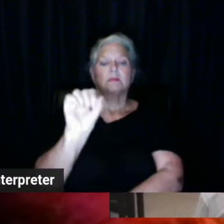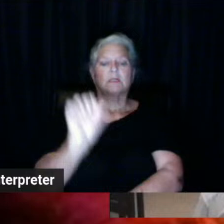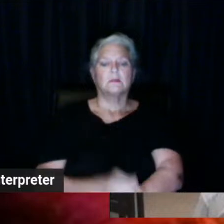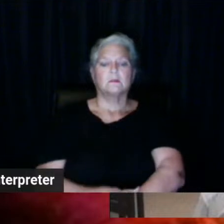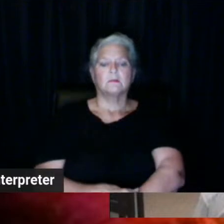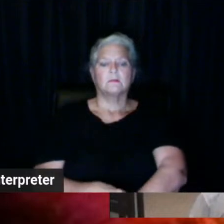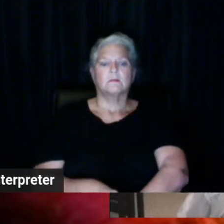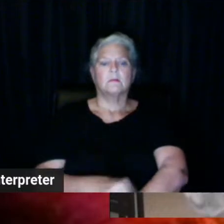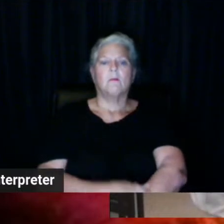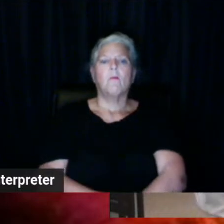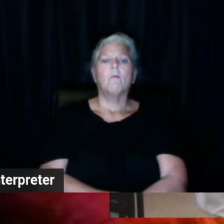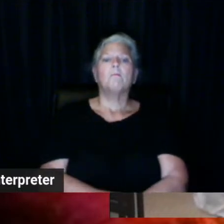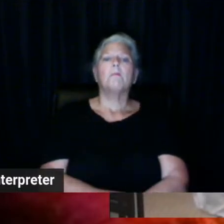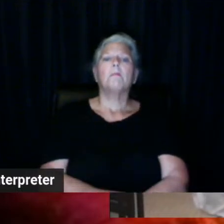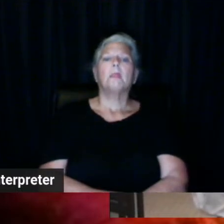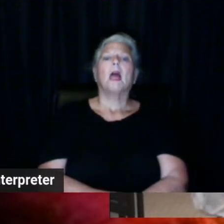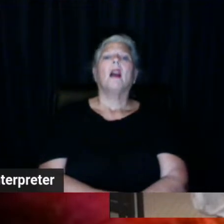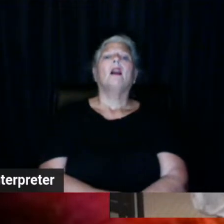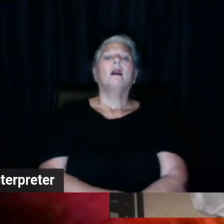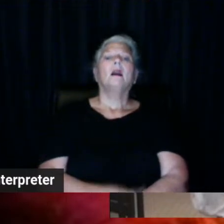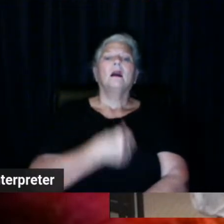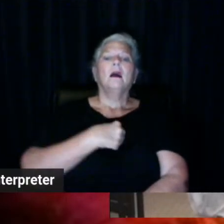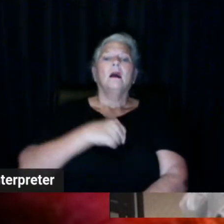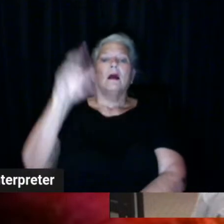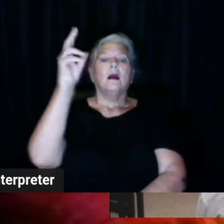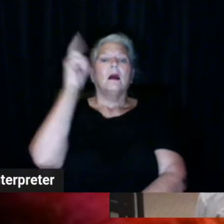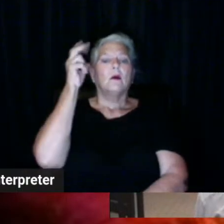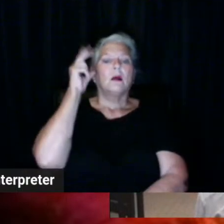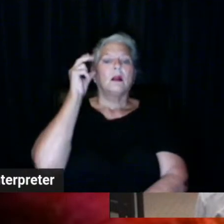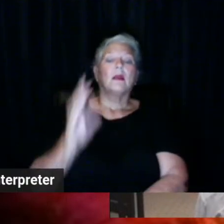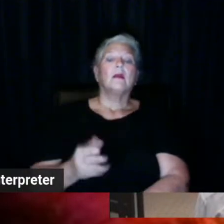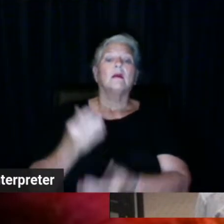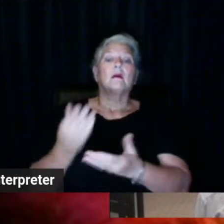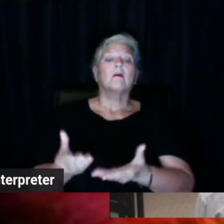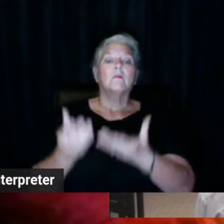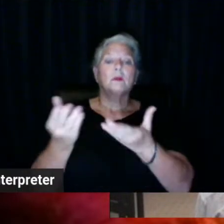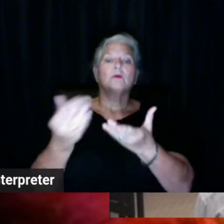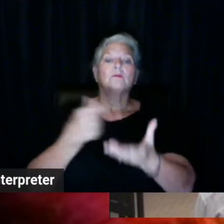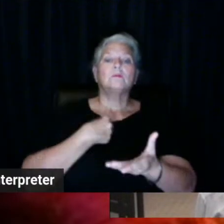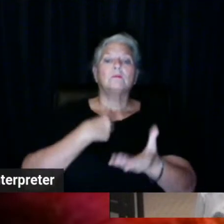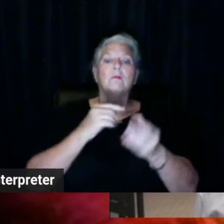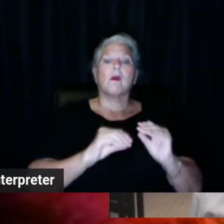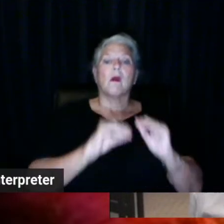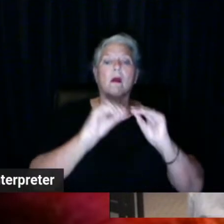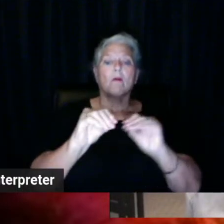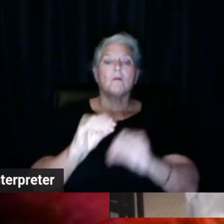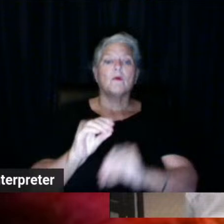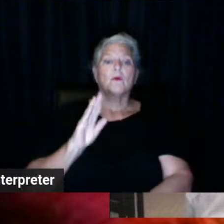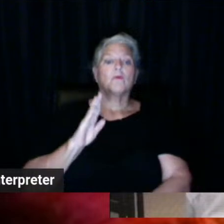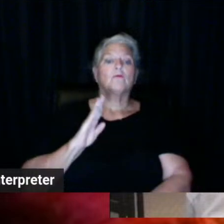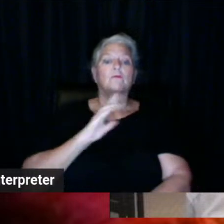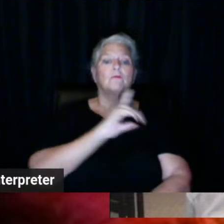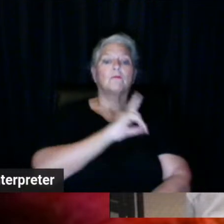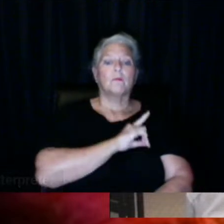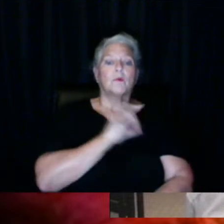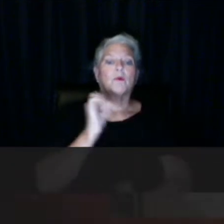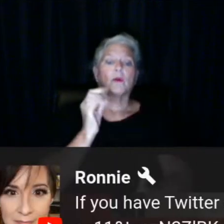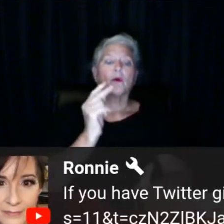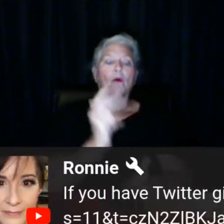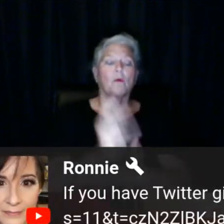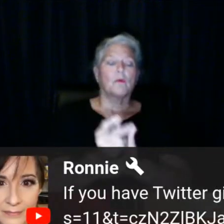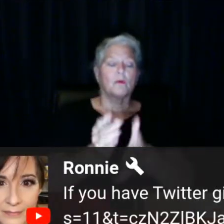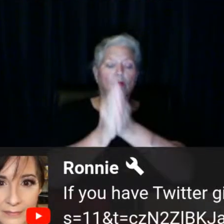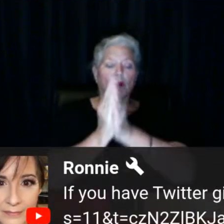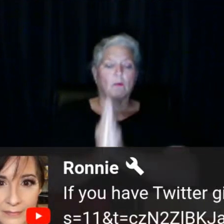Hearing none, I'll entertain a motion. I'll take the first one. The first one is, I move the board approve the request from the Revere and Son